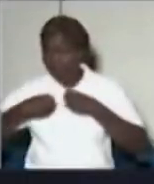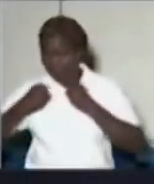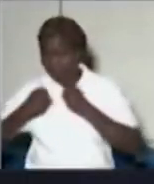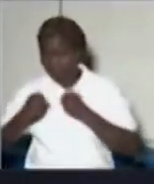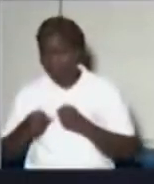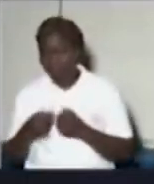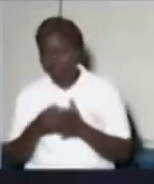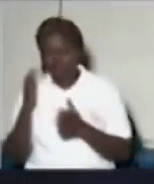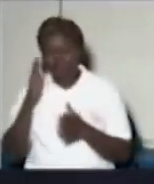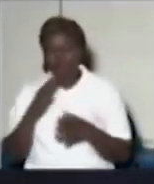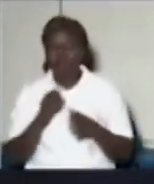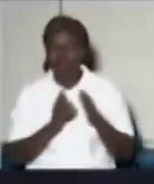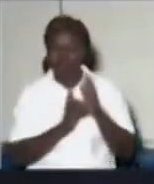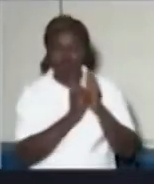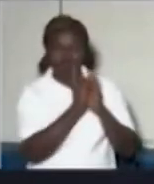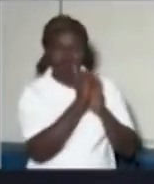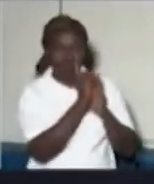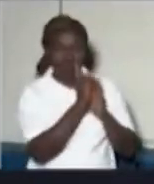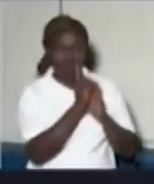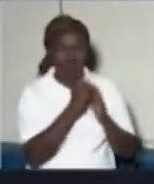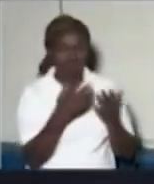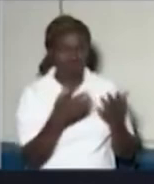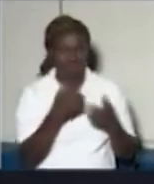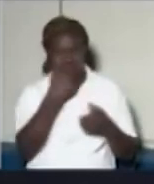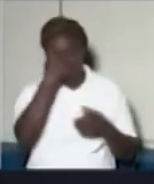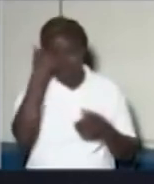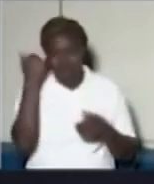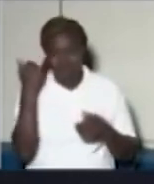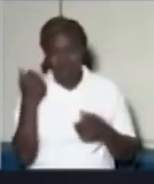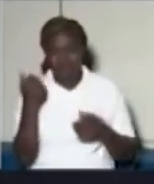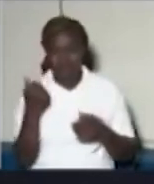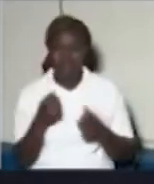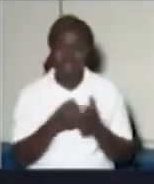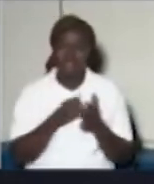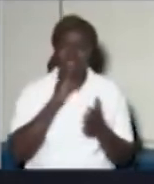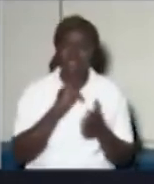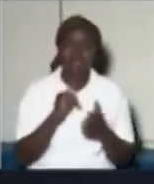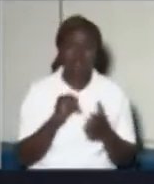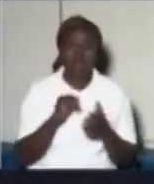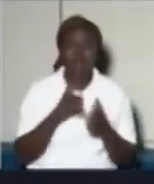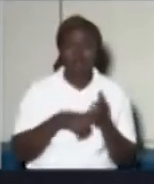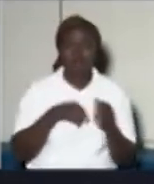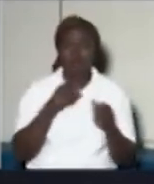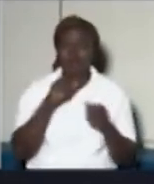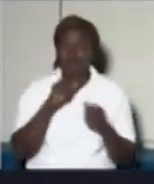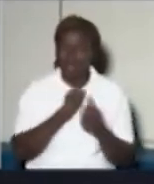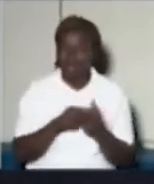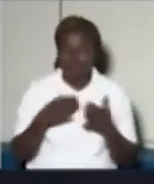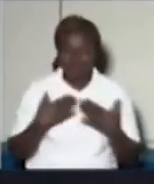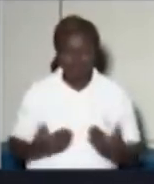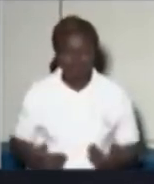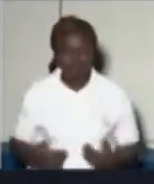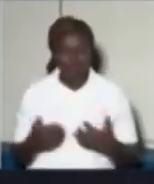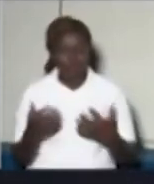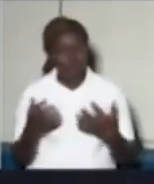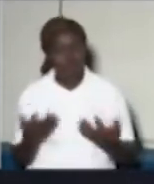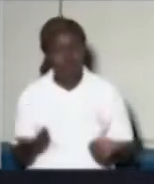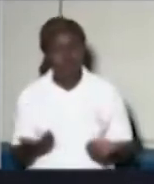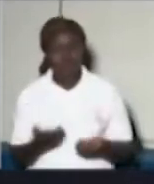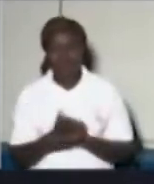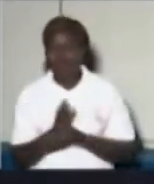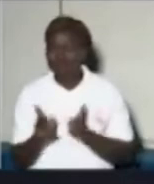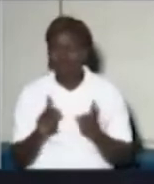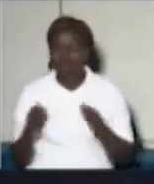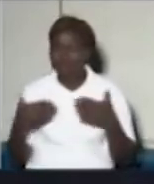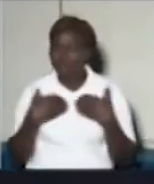sector, because subsidy is not even in the interest of the common man. Some of us will have as many as 20, 30 cars. What